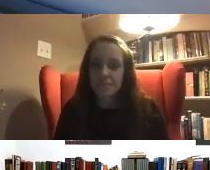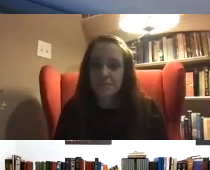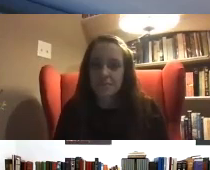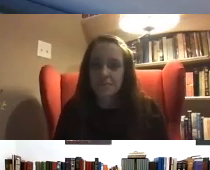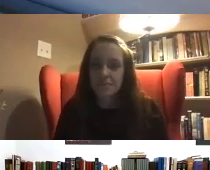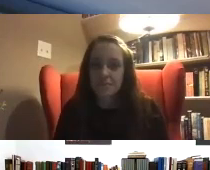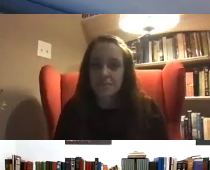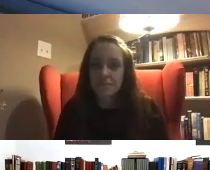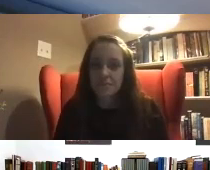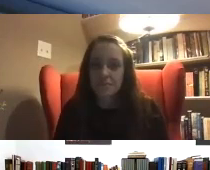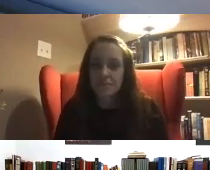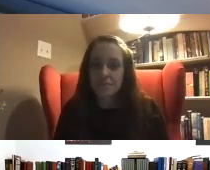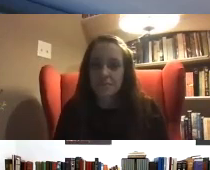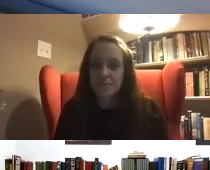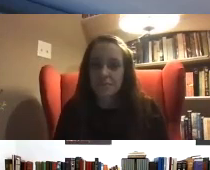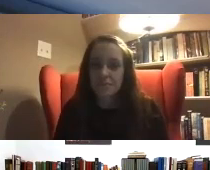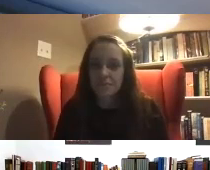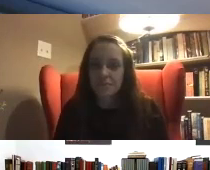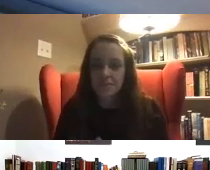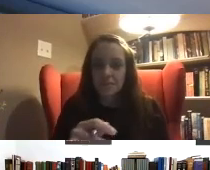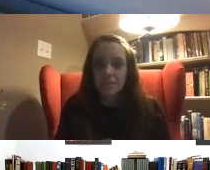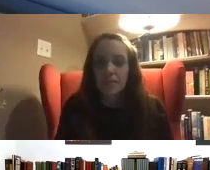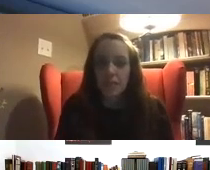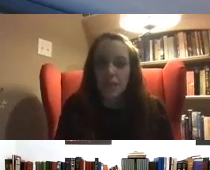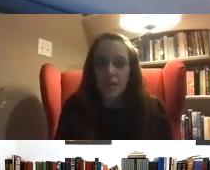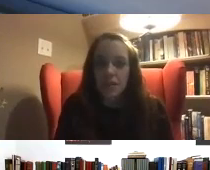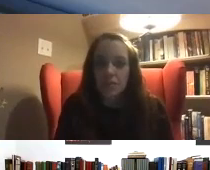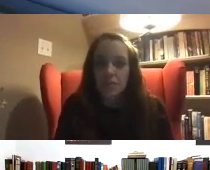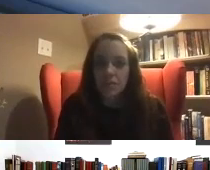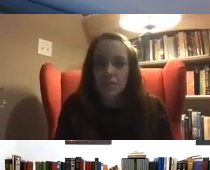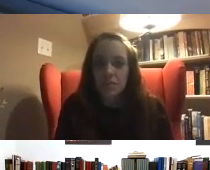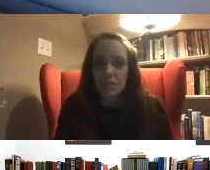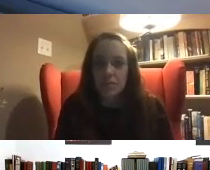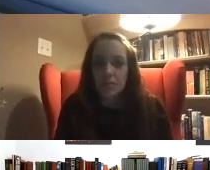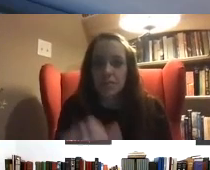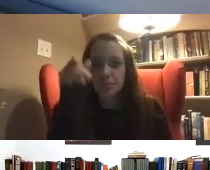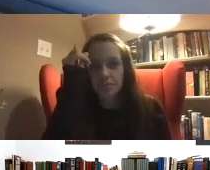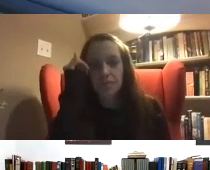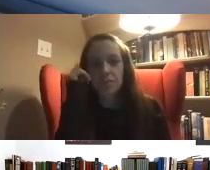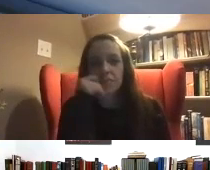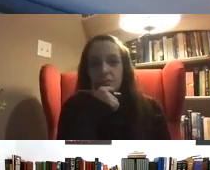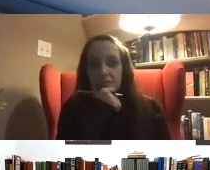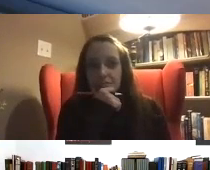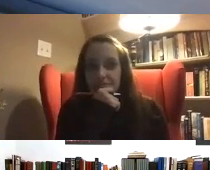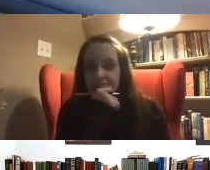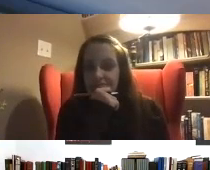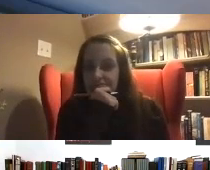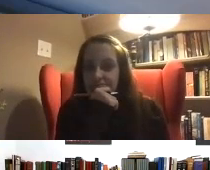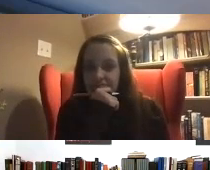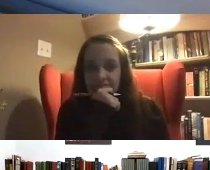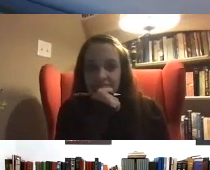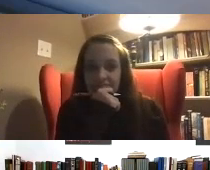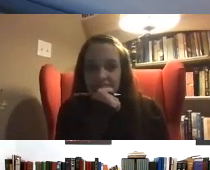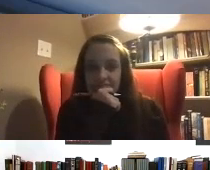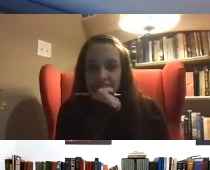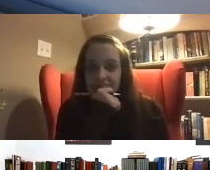question? Yes, sir. Who is the woman who has gray hair?